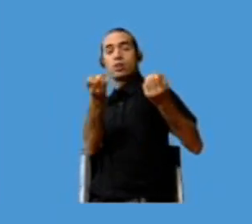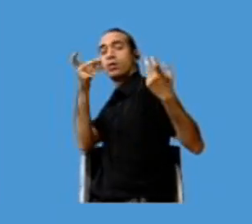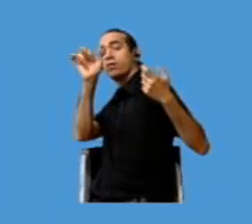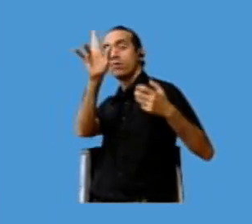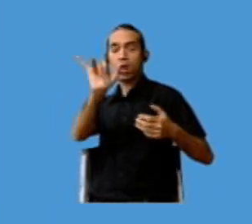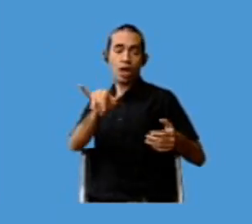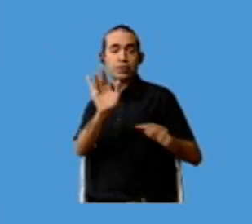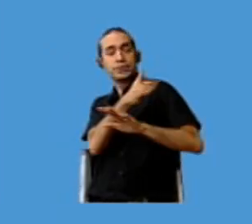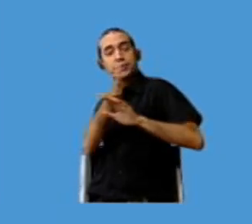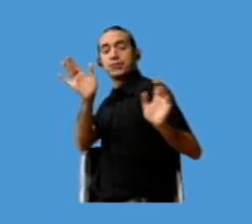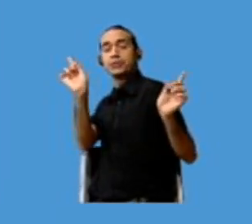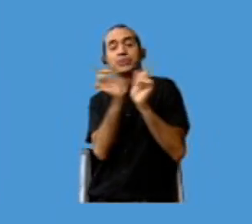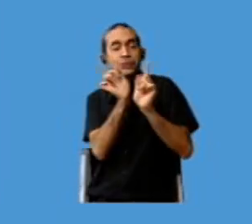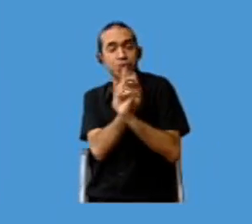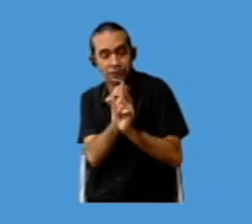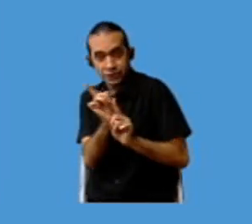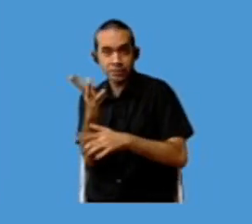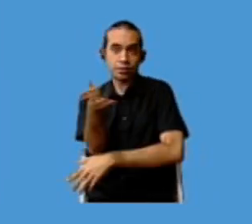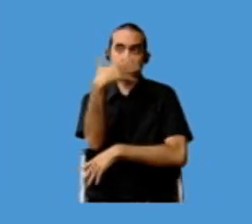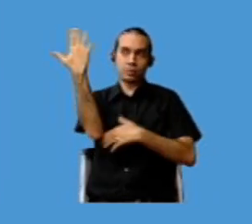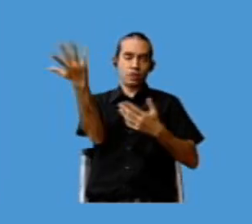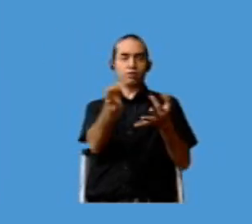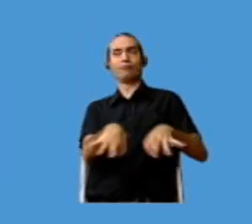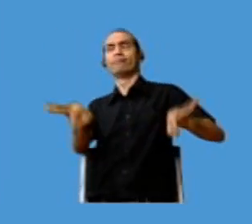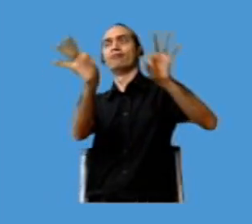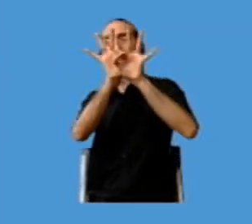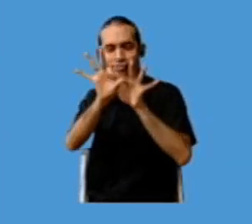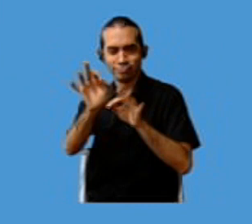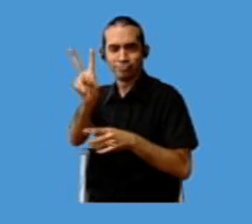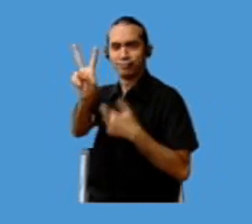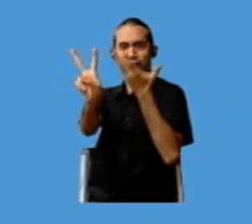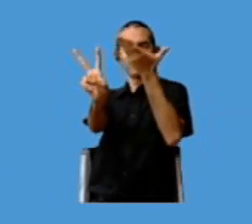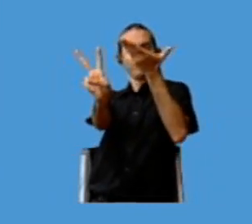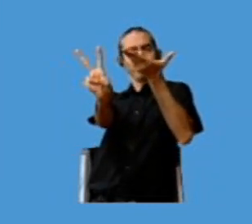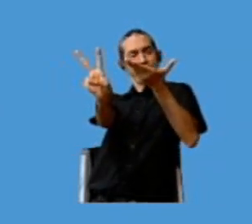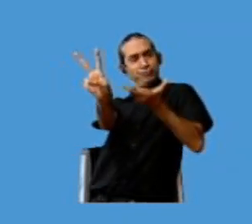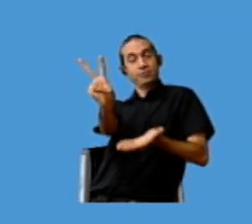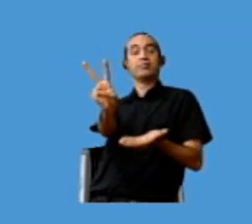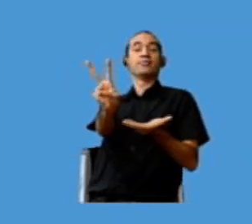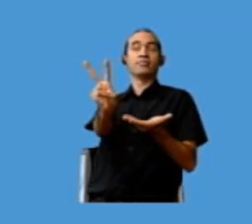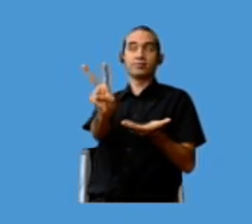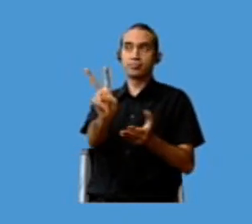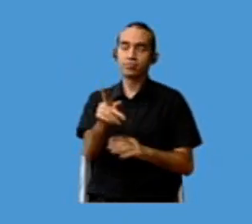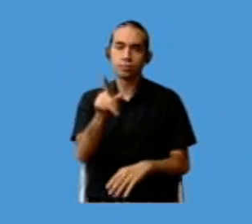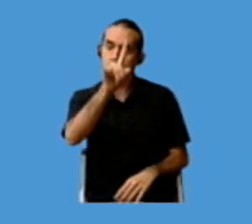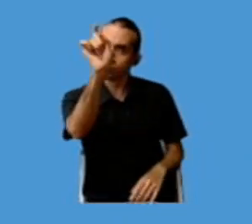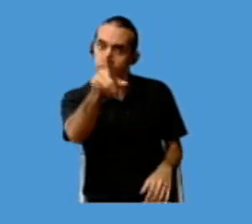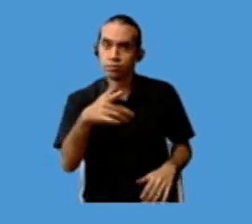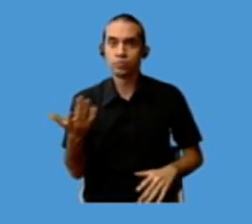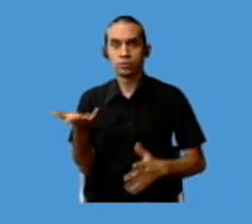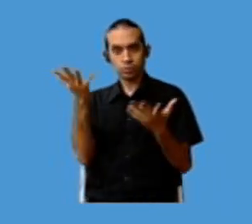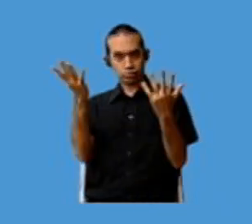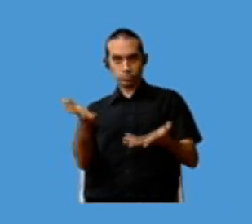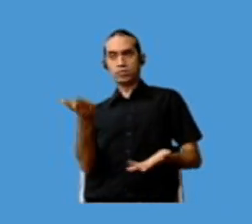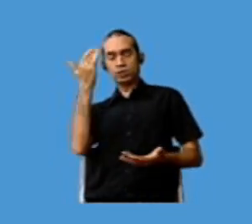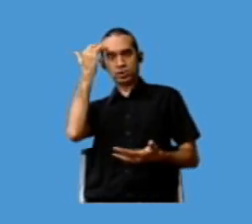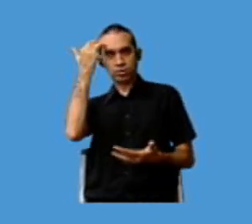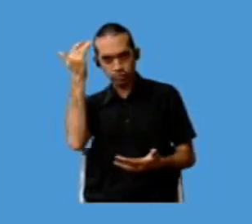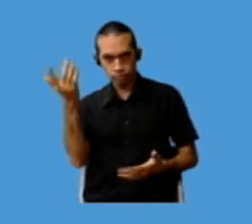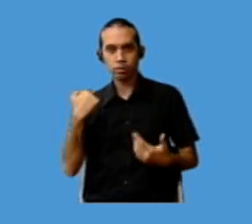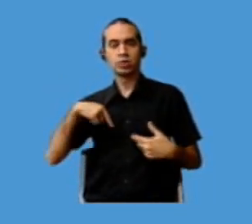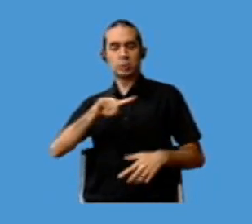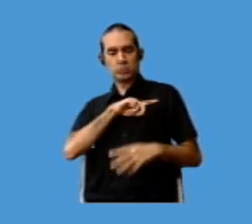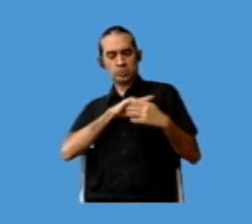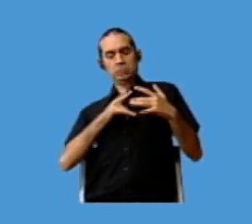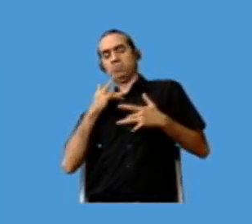little song for the valuable letter D. A few more words that start with